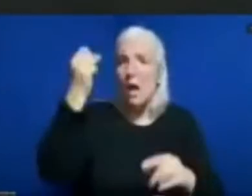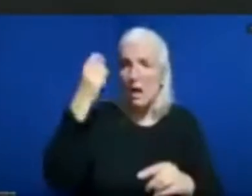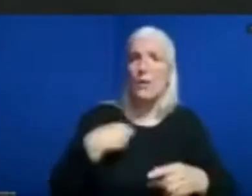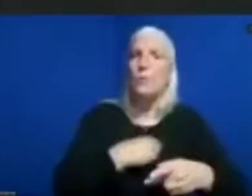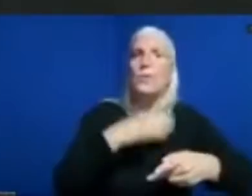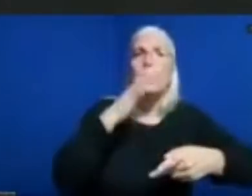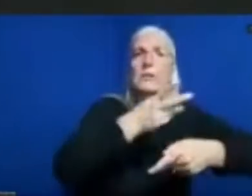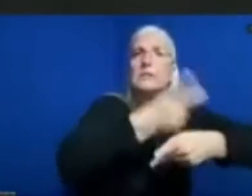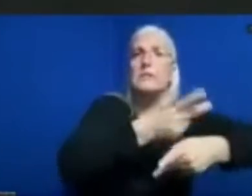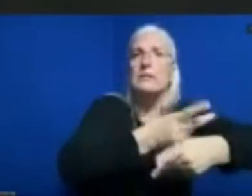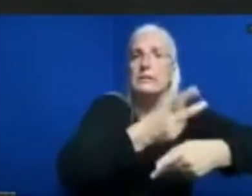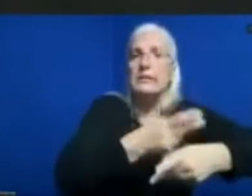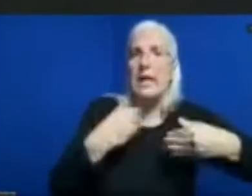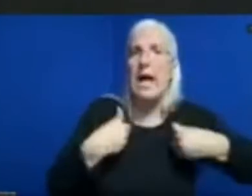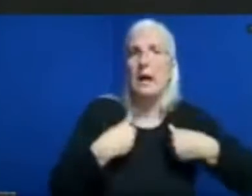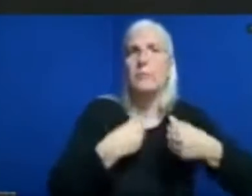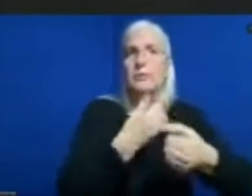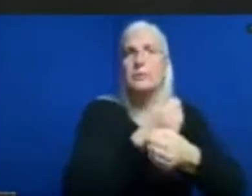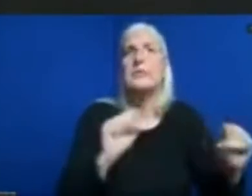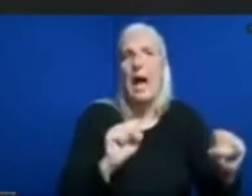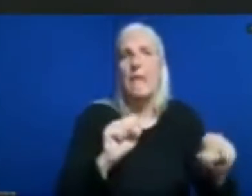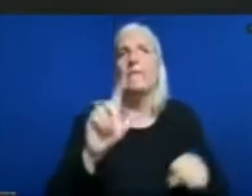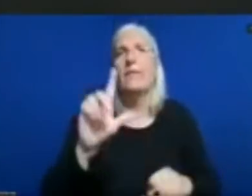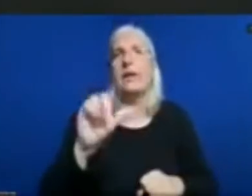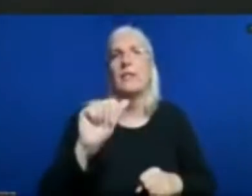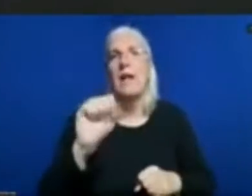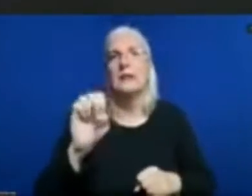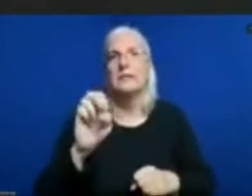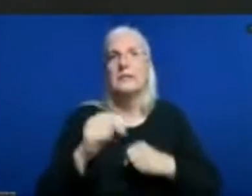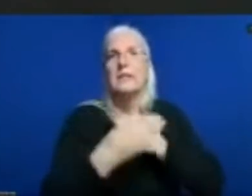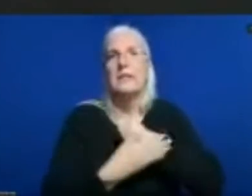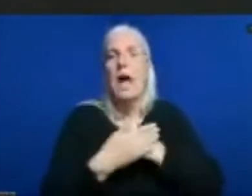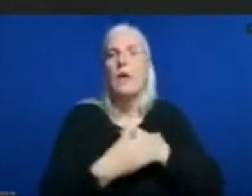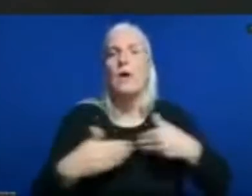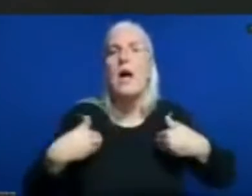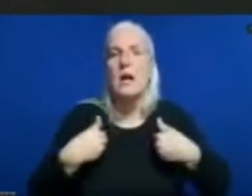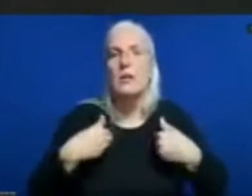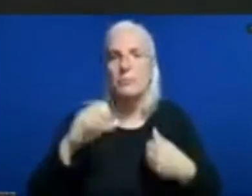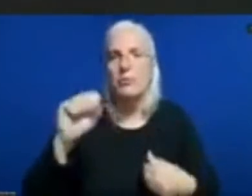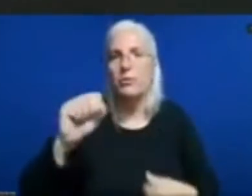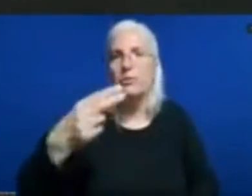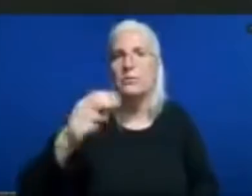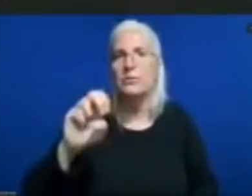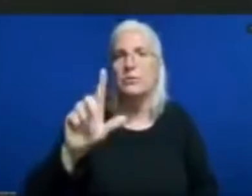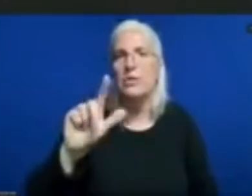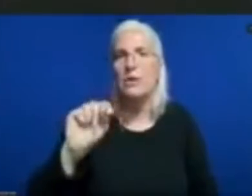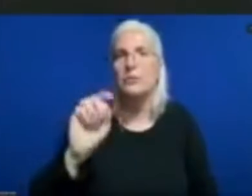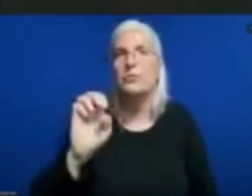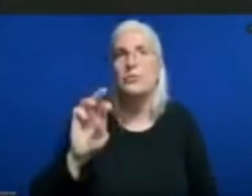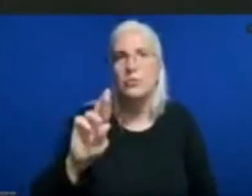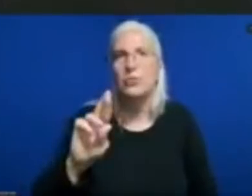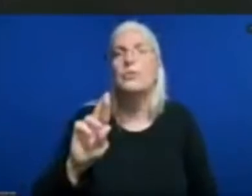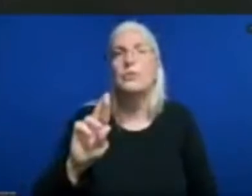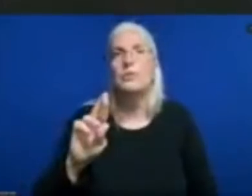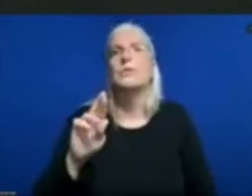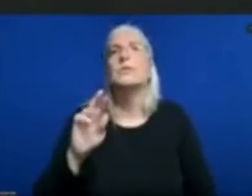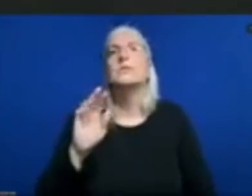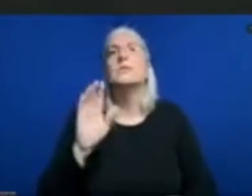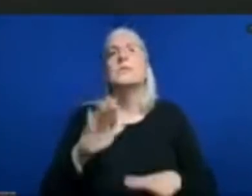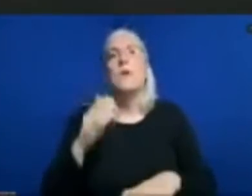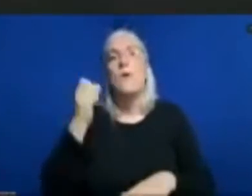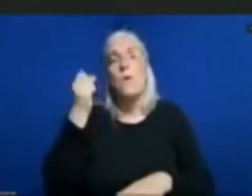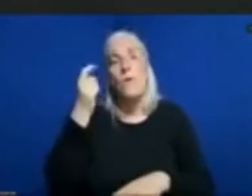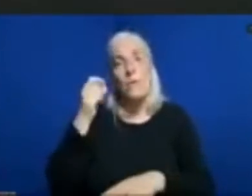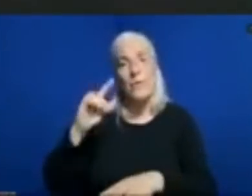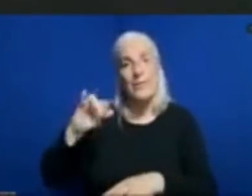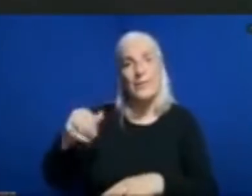The Janesville, Milford area, with those new evacuation orders, we're getting a number of calls, and that's what we're there for you. We want to help you out